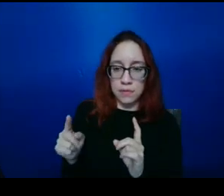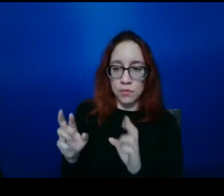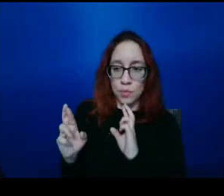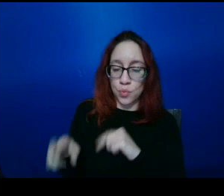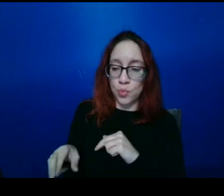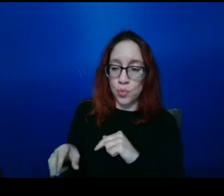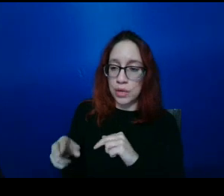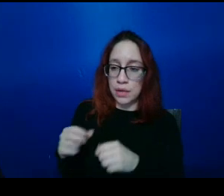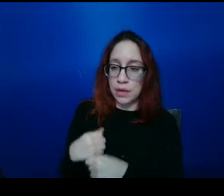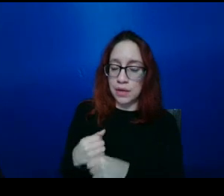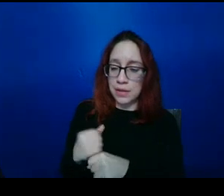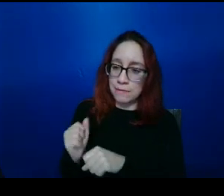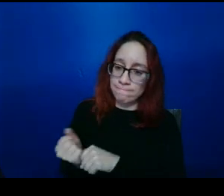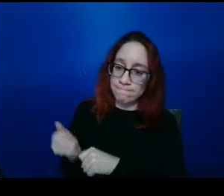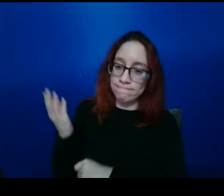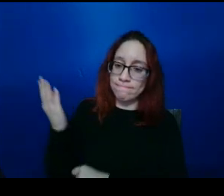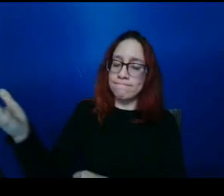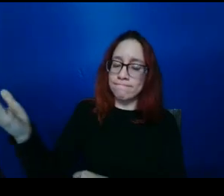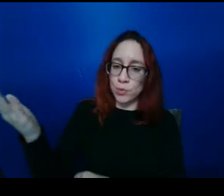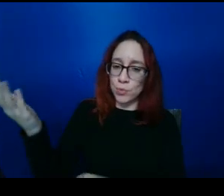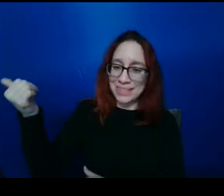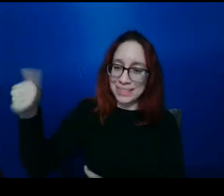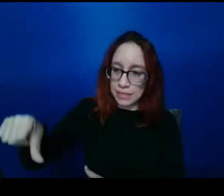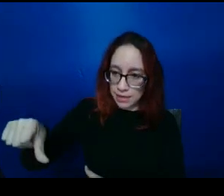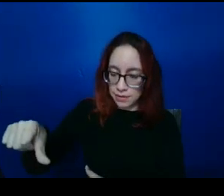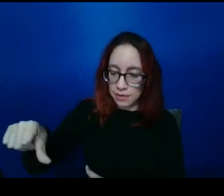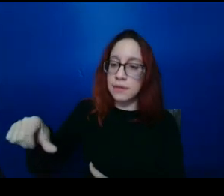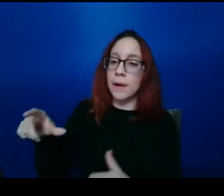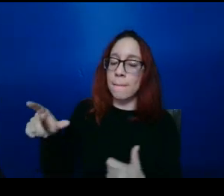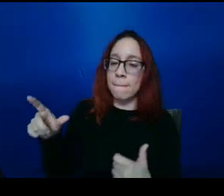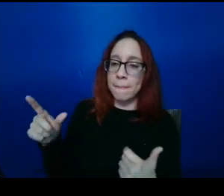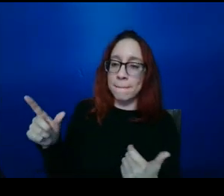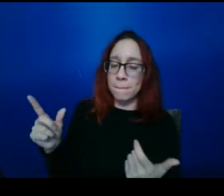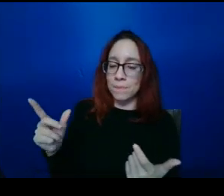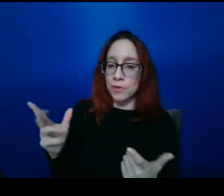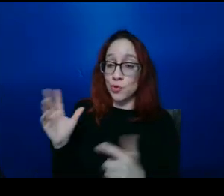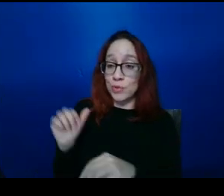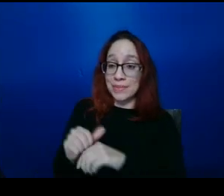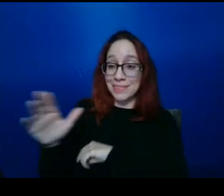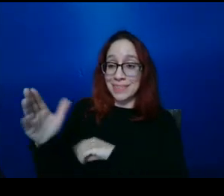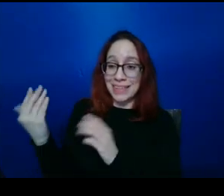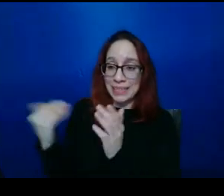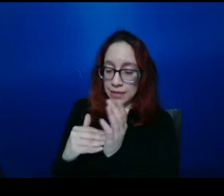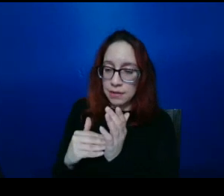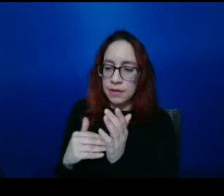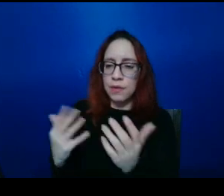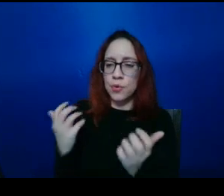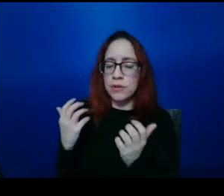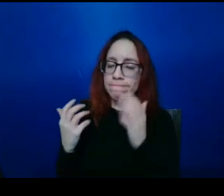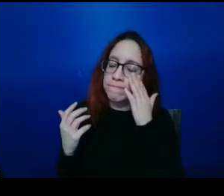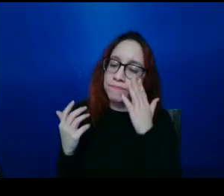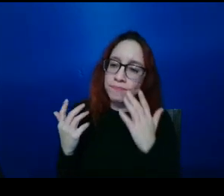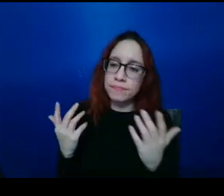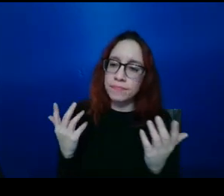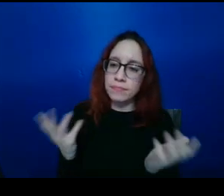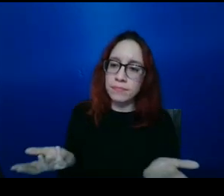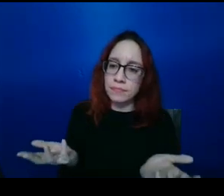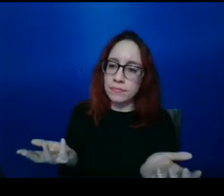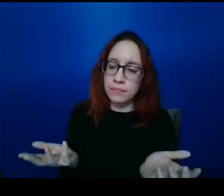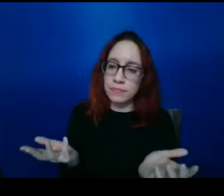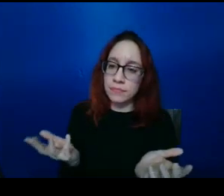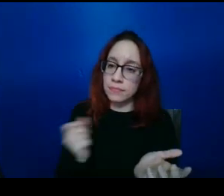had been previously submitted and it was denied, and that it was being resubmitted as it was. There